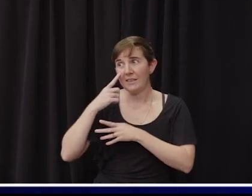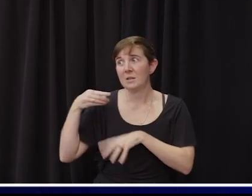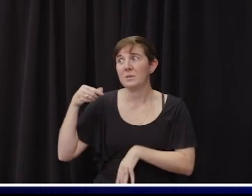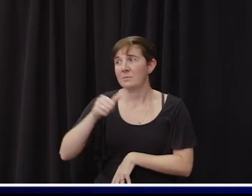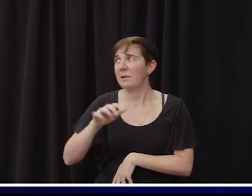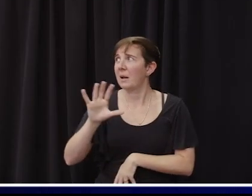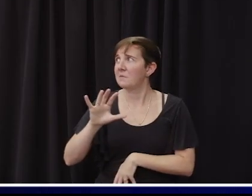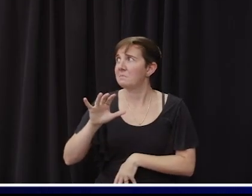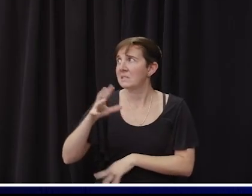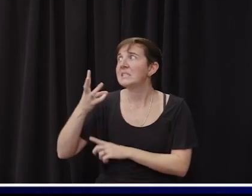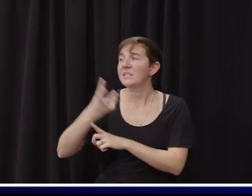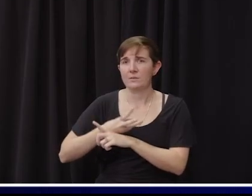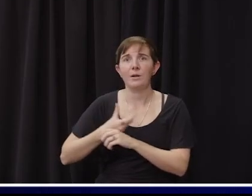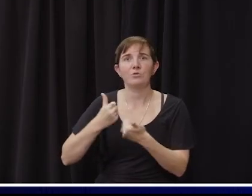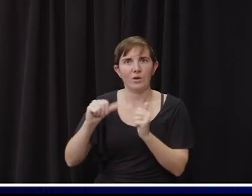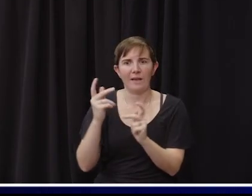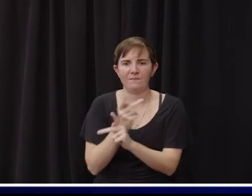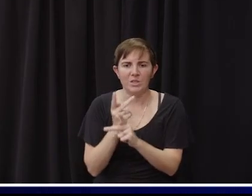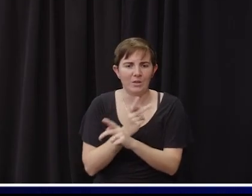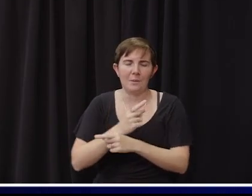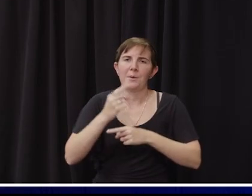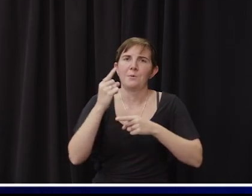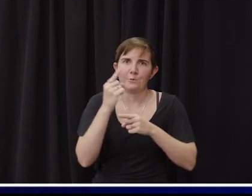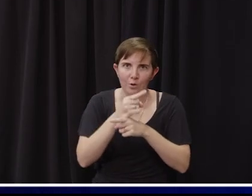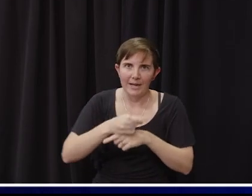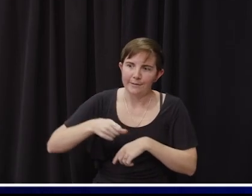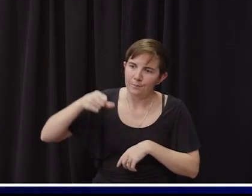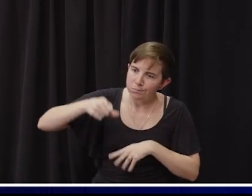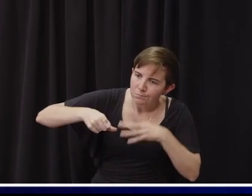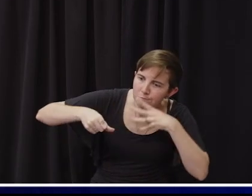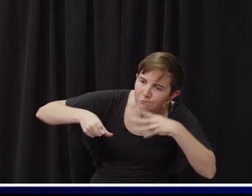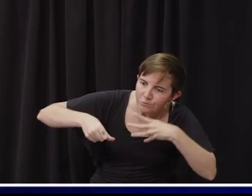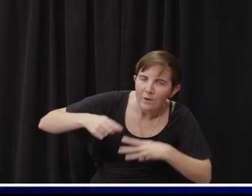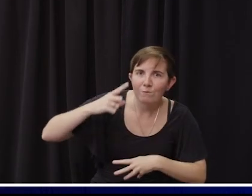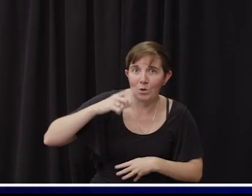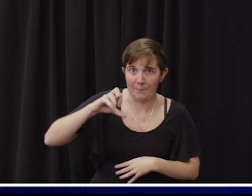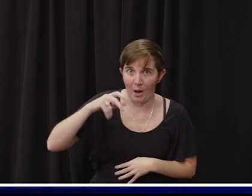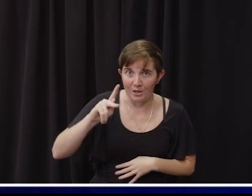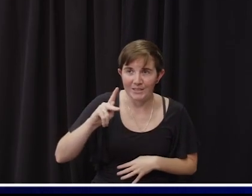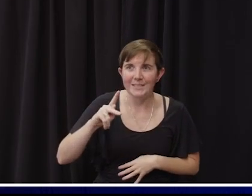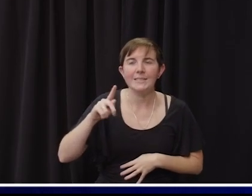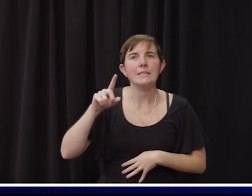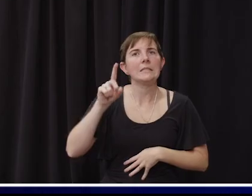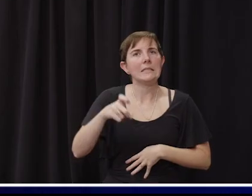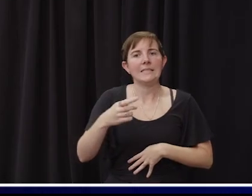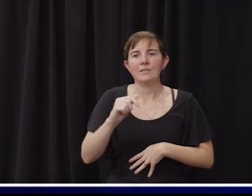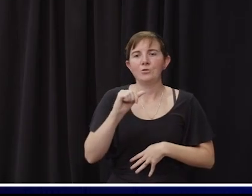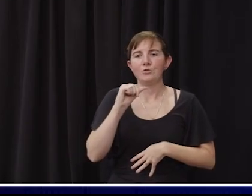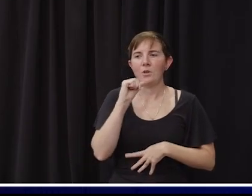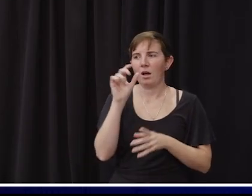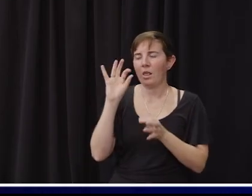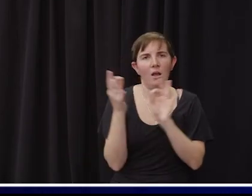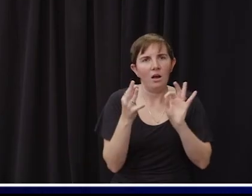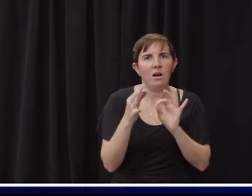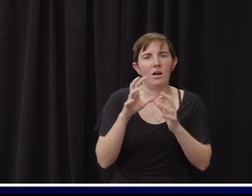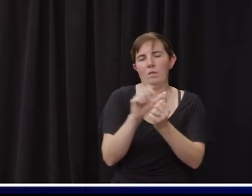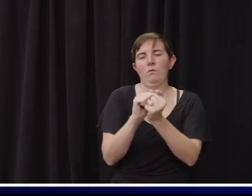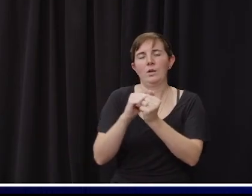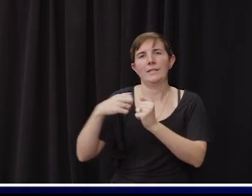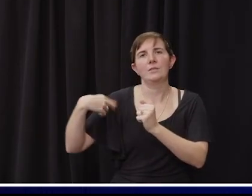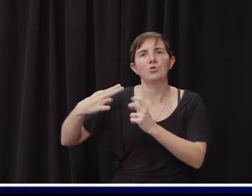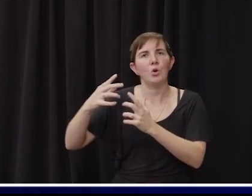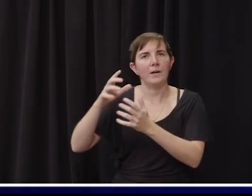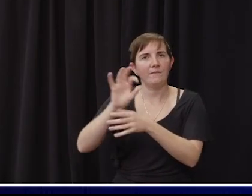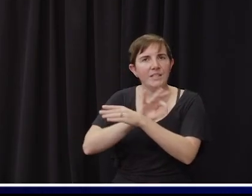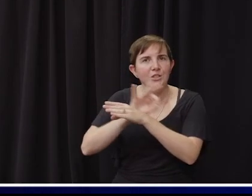6 months trying to find the right drinking fountain for this park. So it needs to not detract from the historic features,